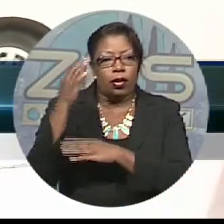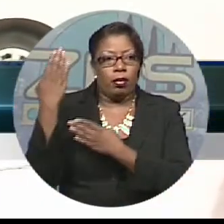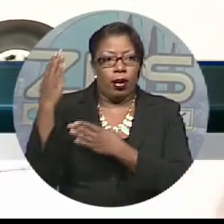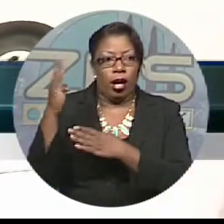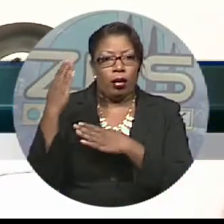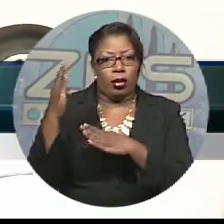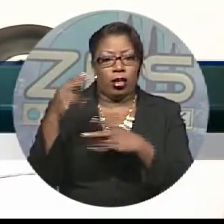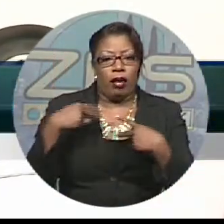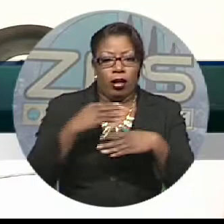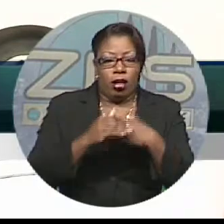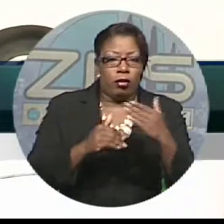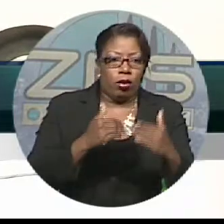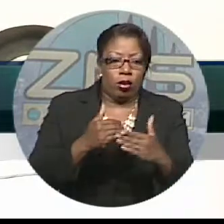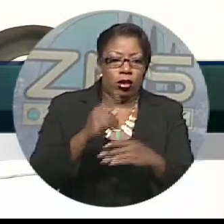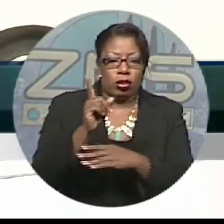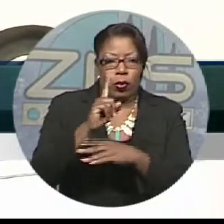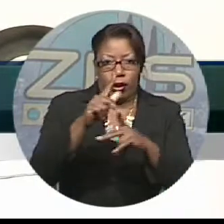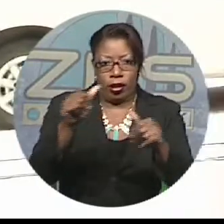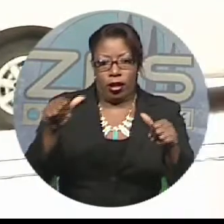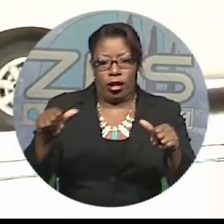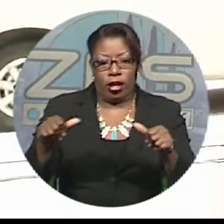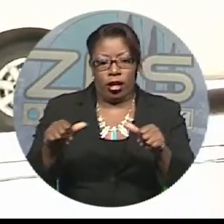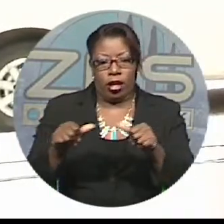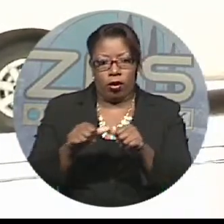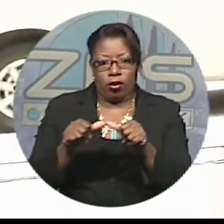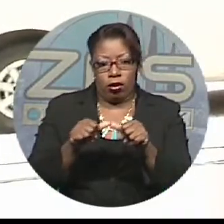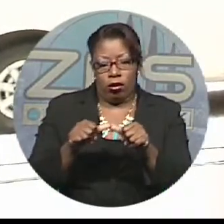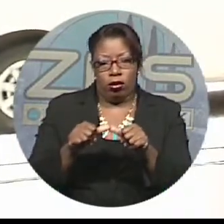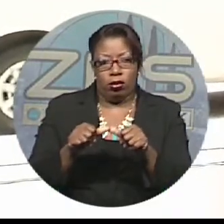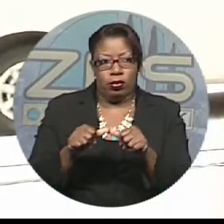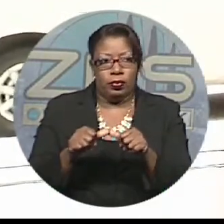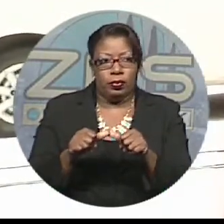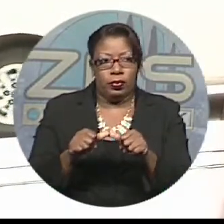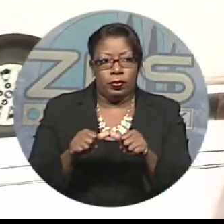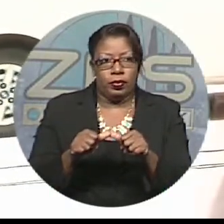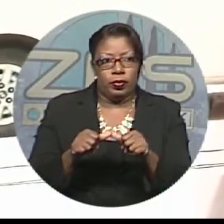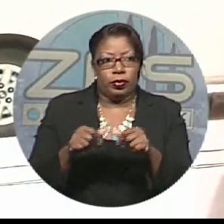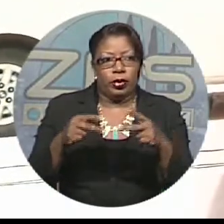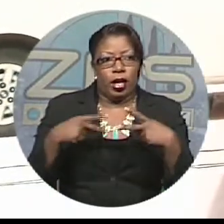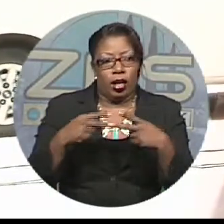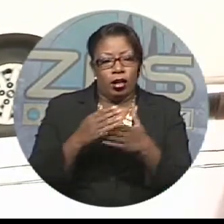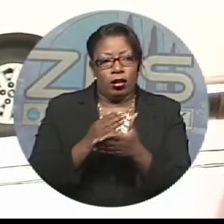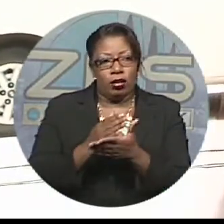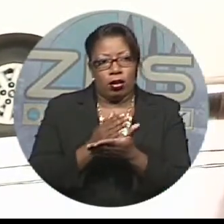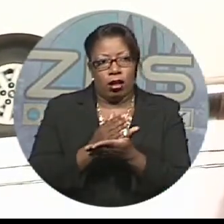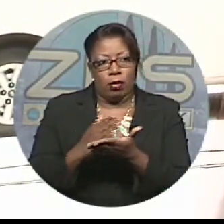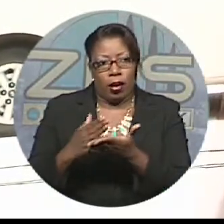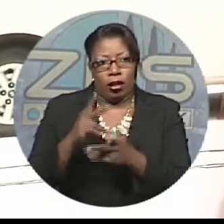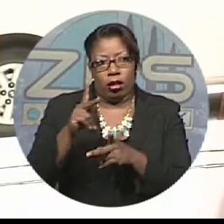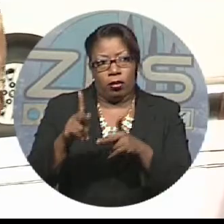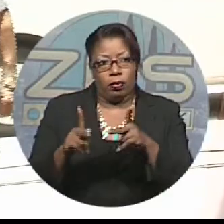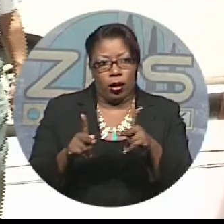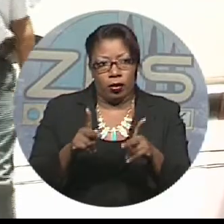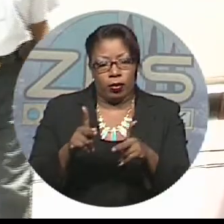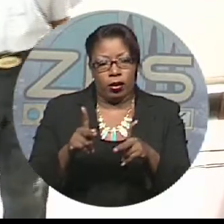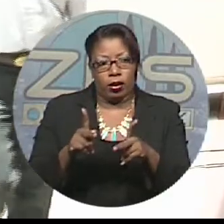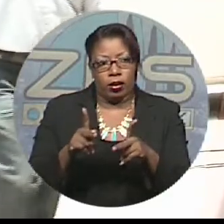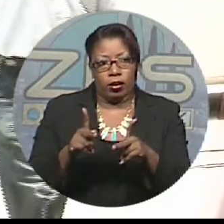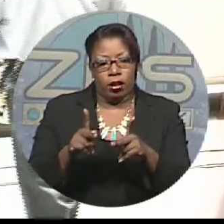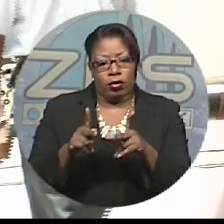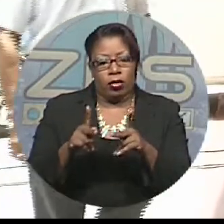requires a process where the area under consideration is gazetted as a part of the public consultation